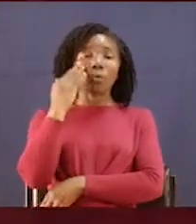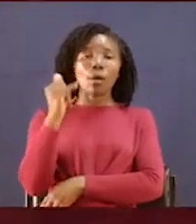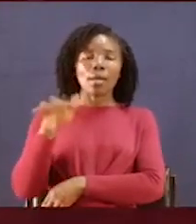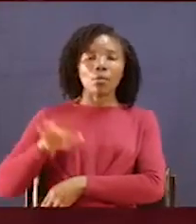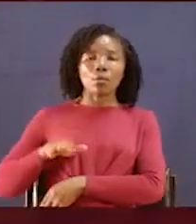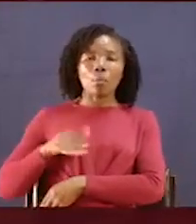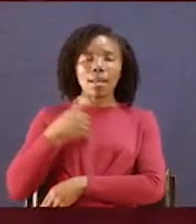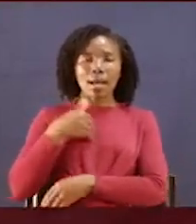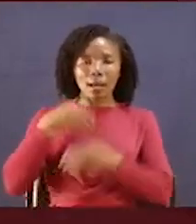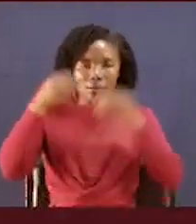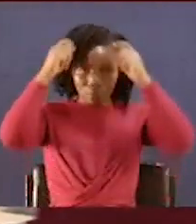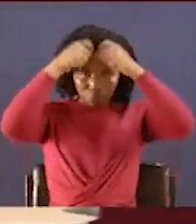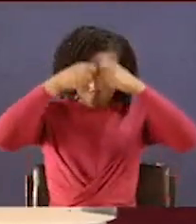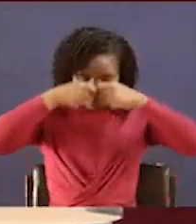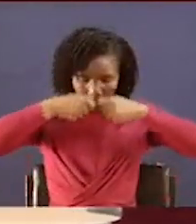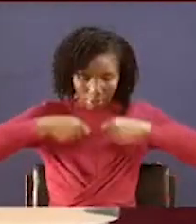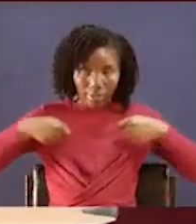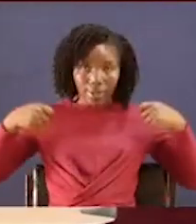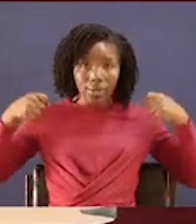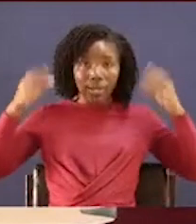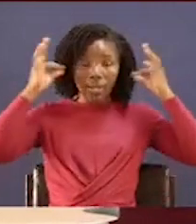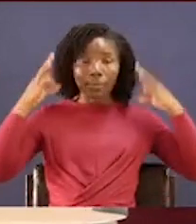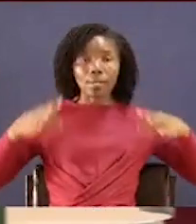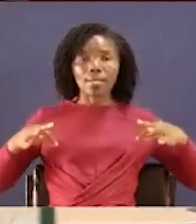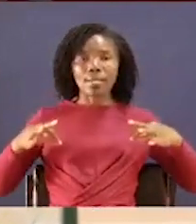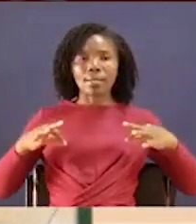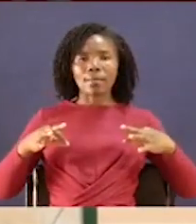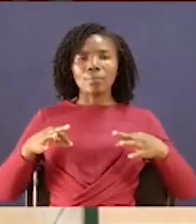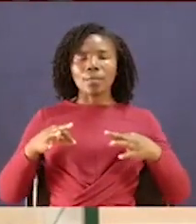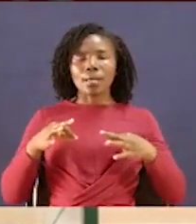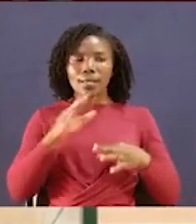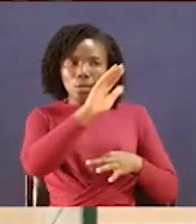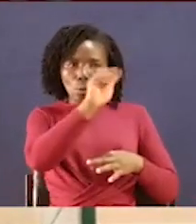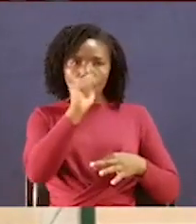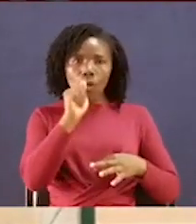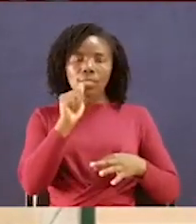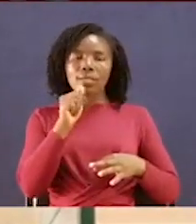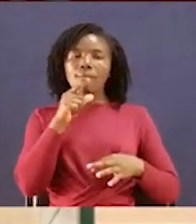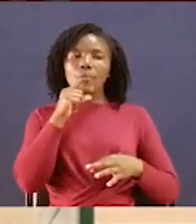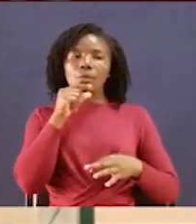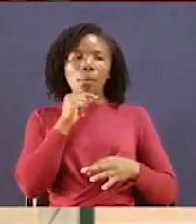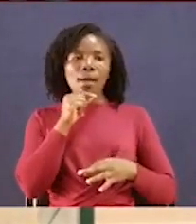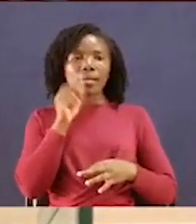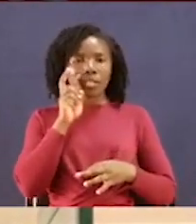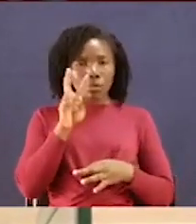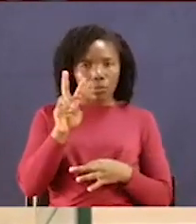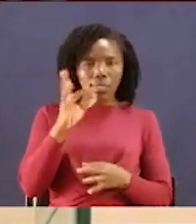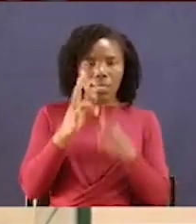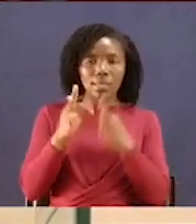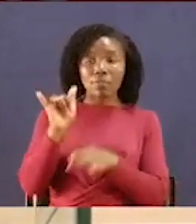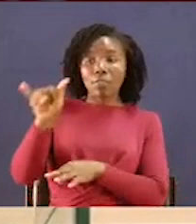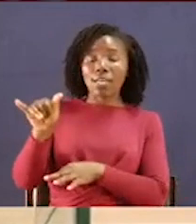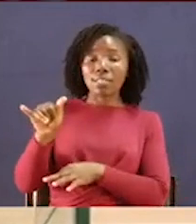face. I said, "Can you step and confirm that this is the woman you have chosen for yourself over and above